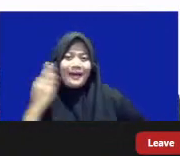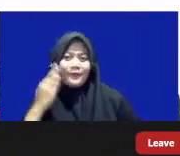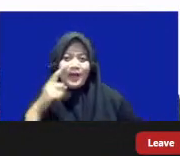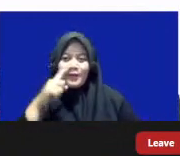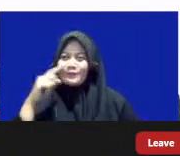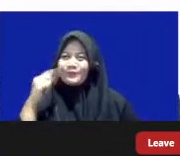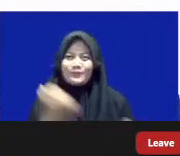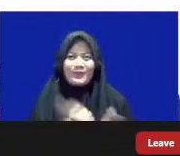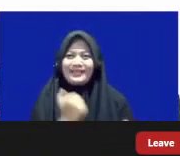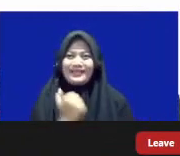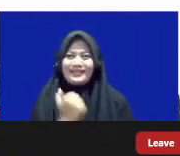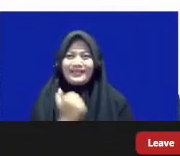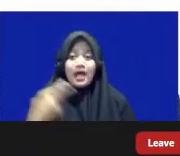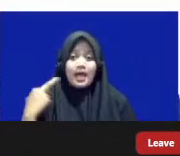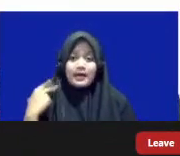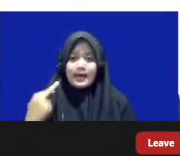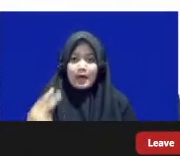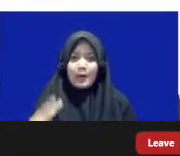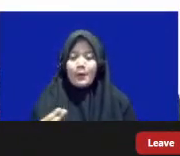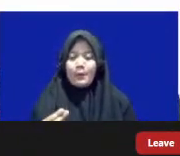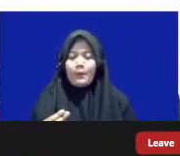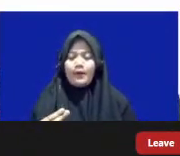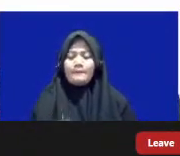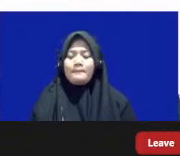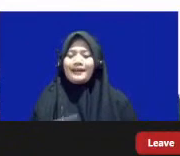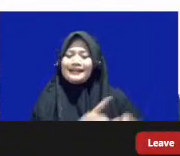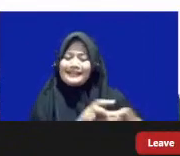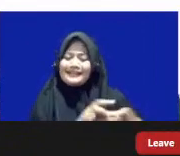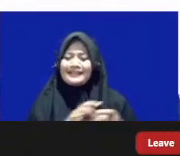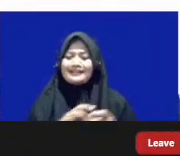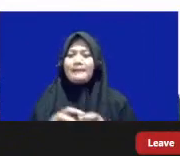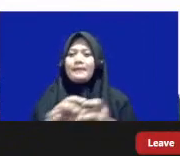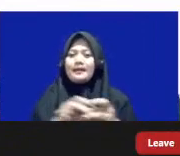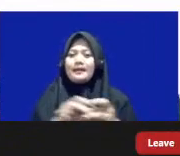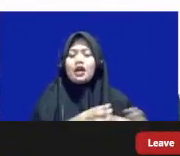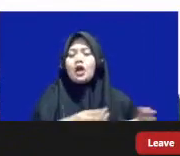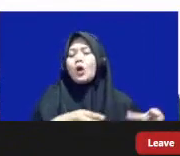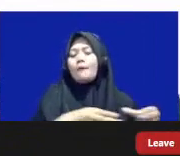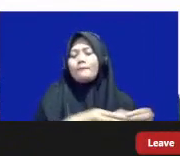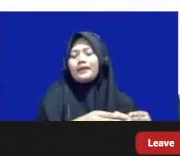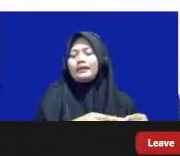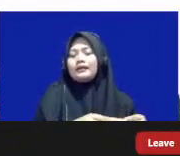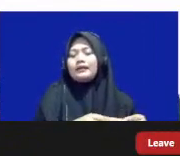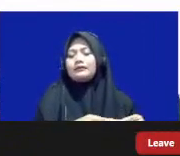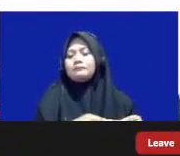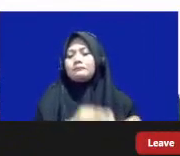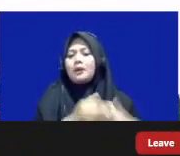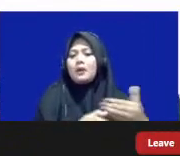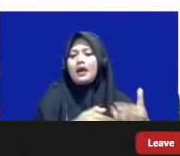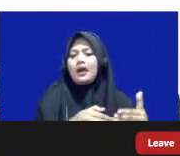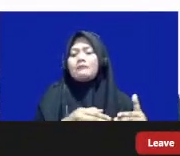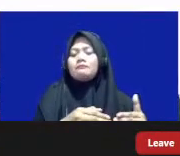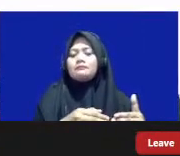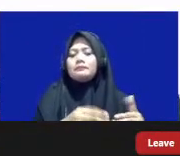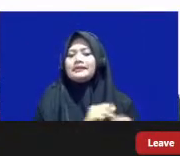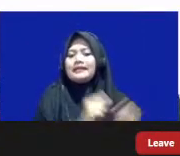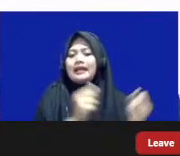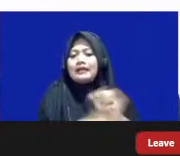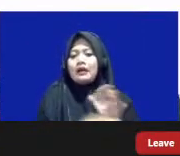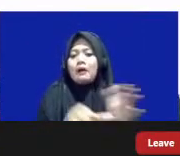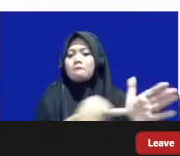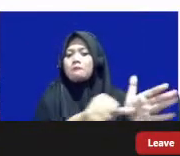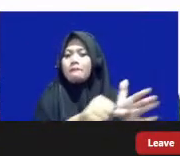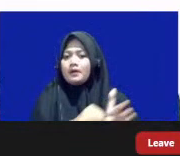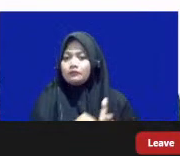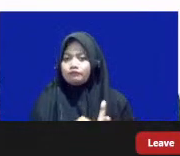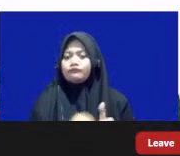Union Disaster Management Committee members to help the beneficiary to take disaster preparedness.